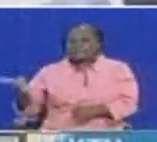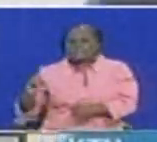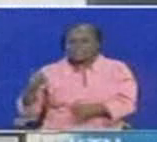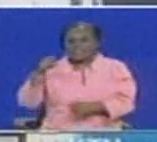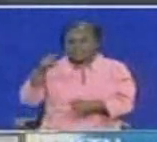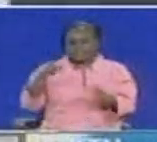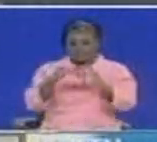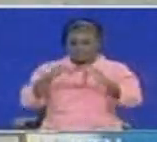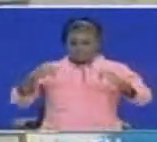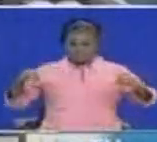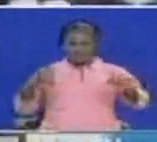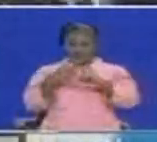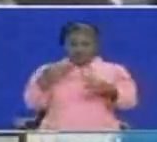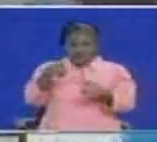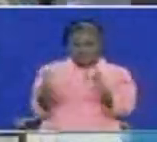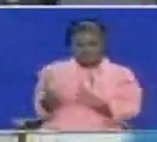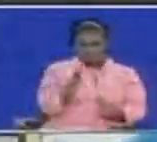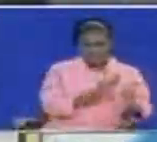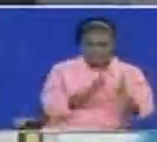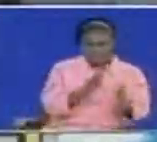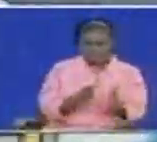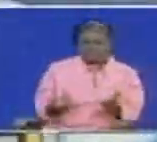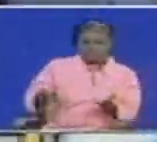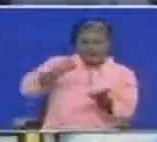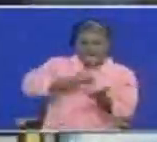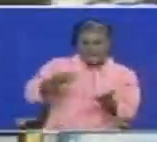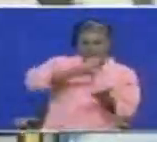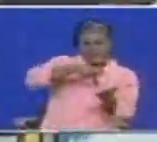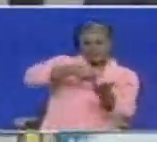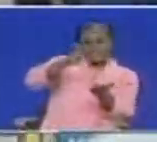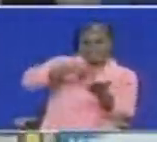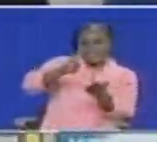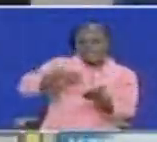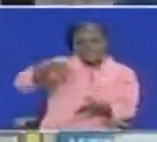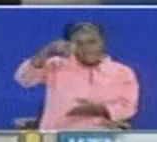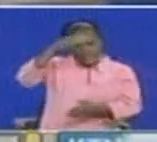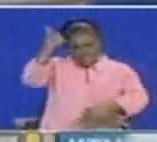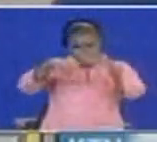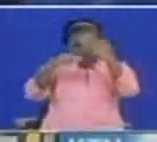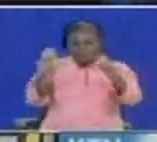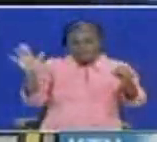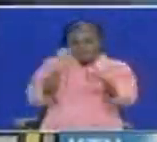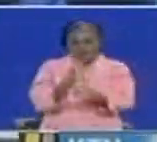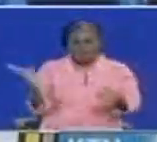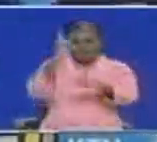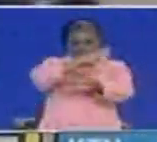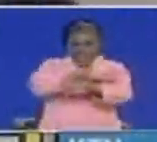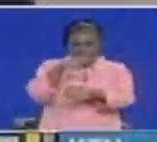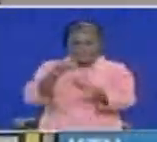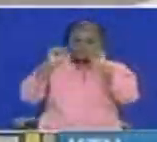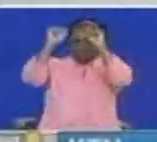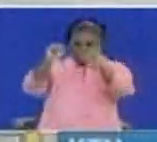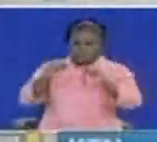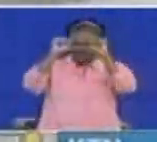distanced himself from plans to raise university fees. After a full day of demonstrations,